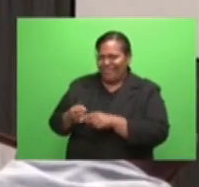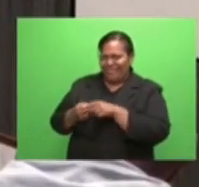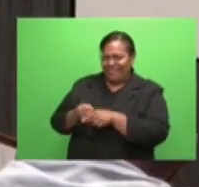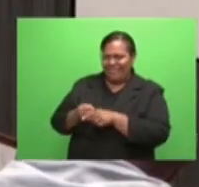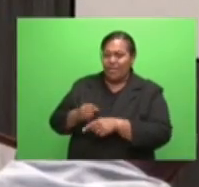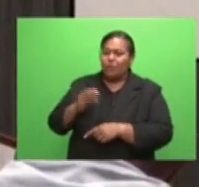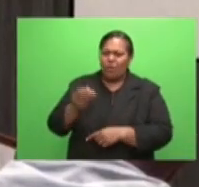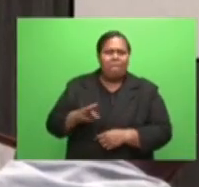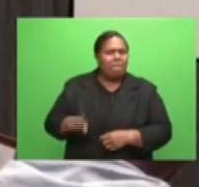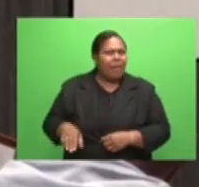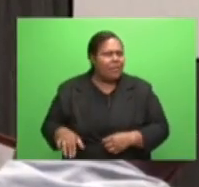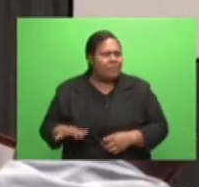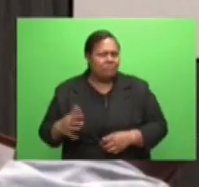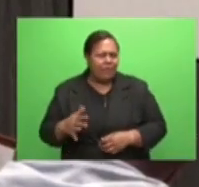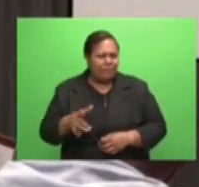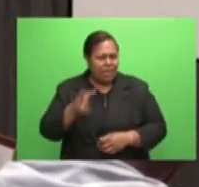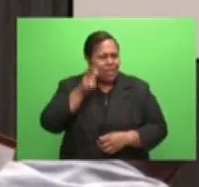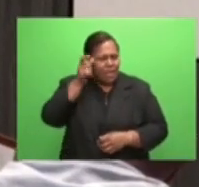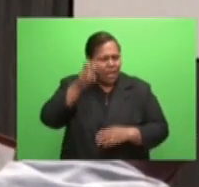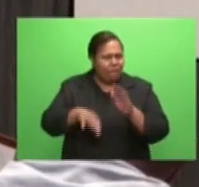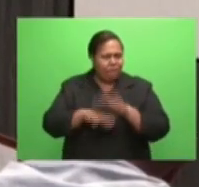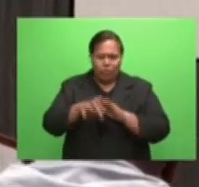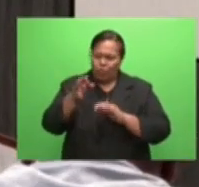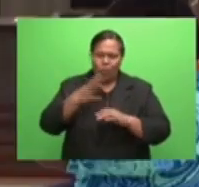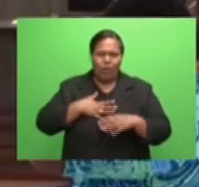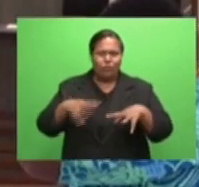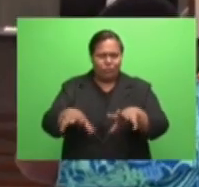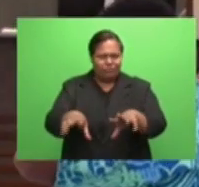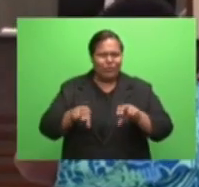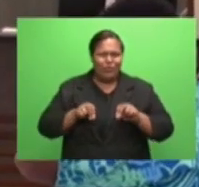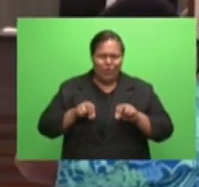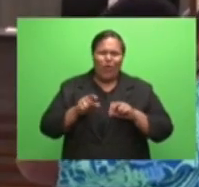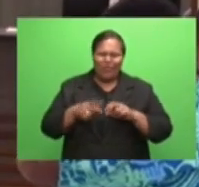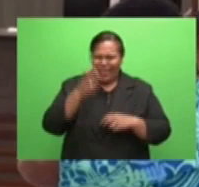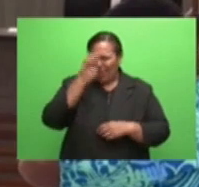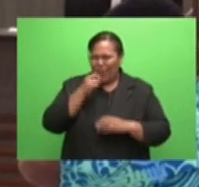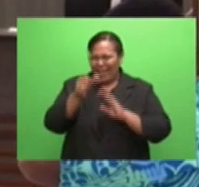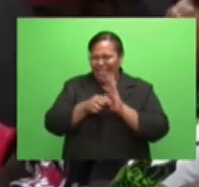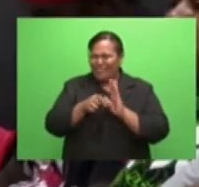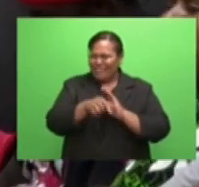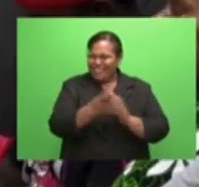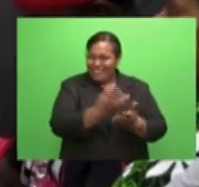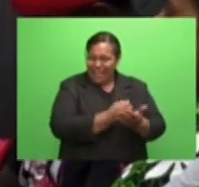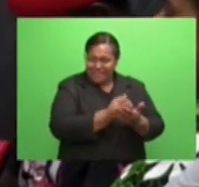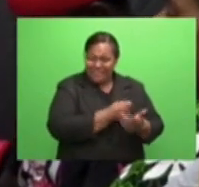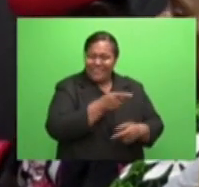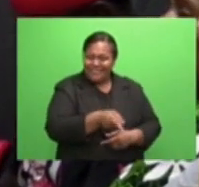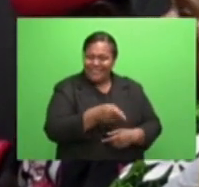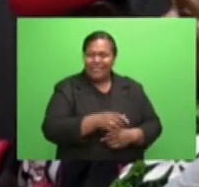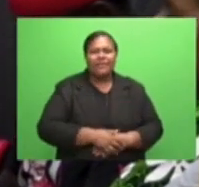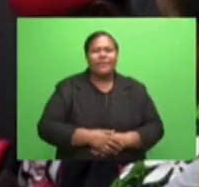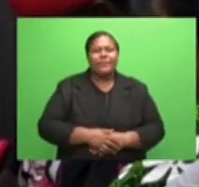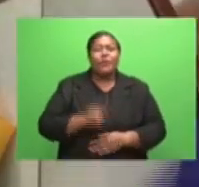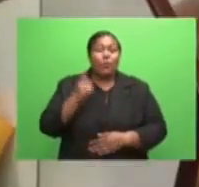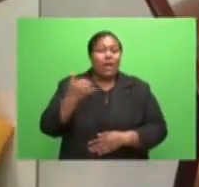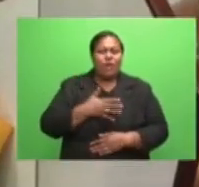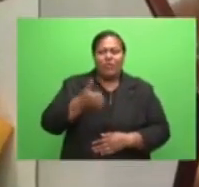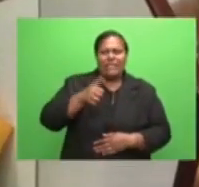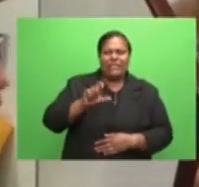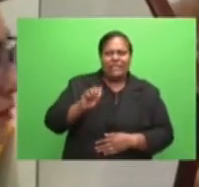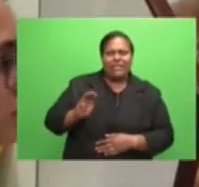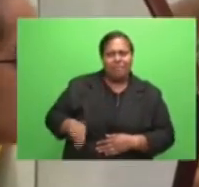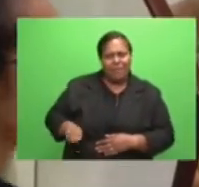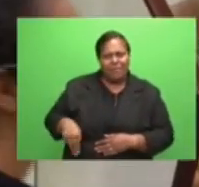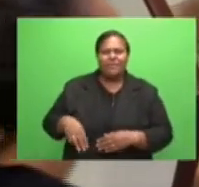of the importance of not withdrawing their retirement savings. Approximately 650 member applications are still pending